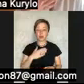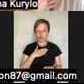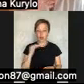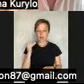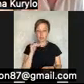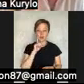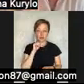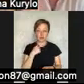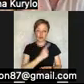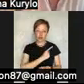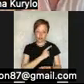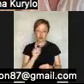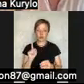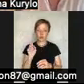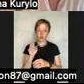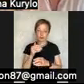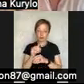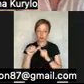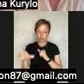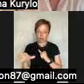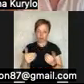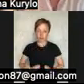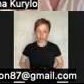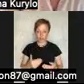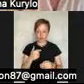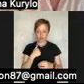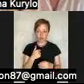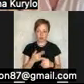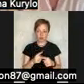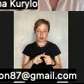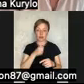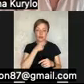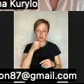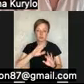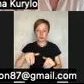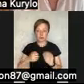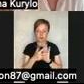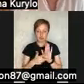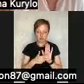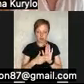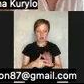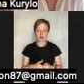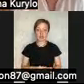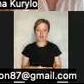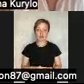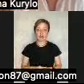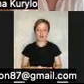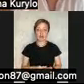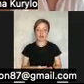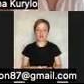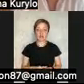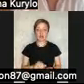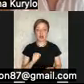independent living on the community level. So, since I have the child, and when my